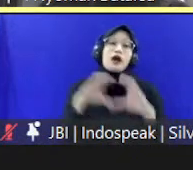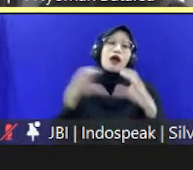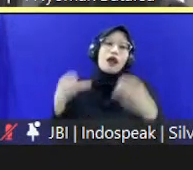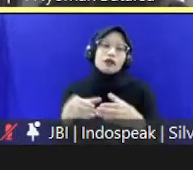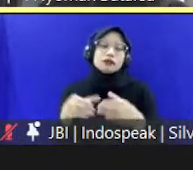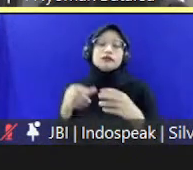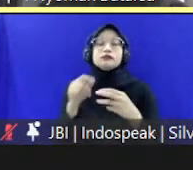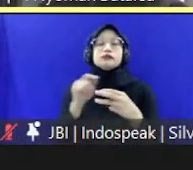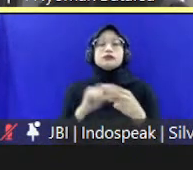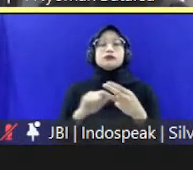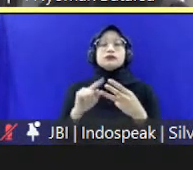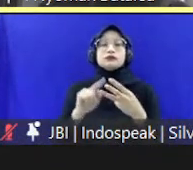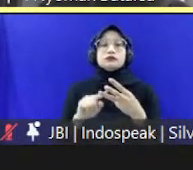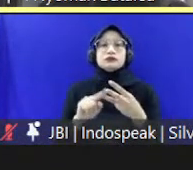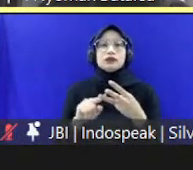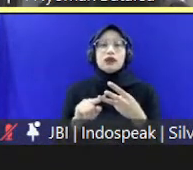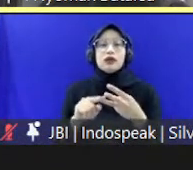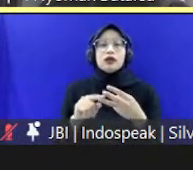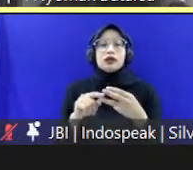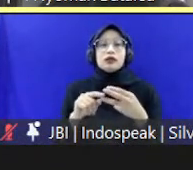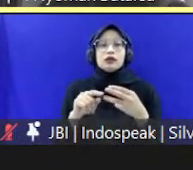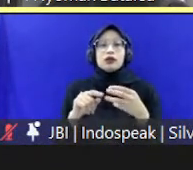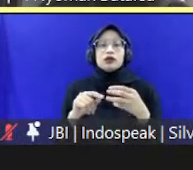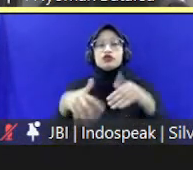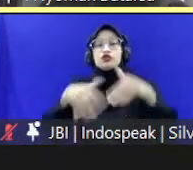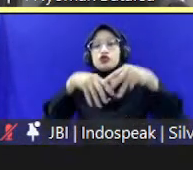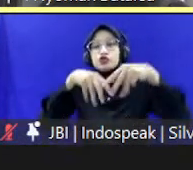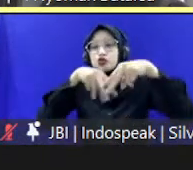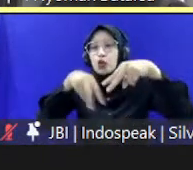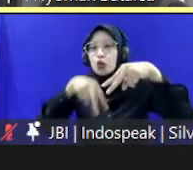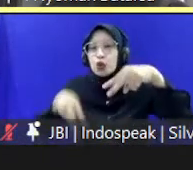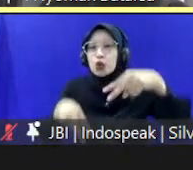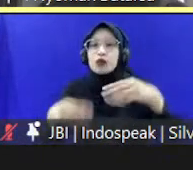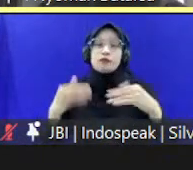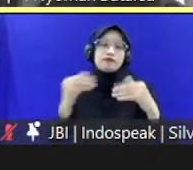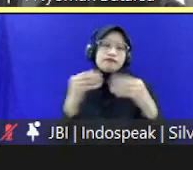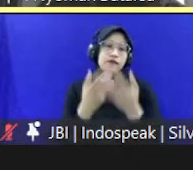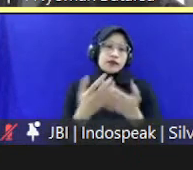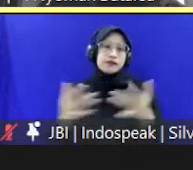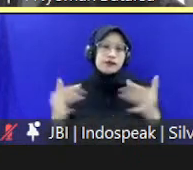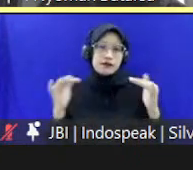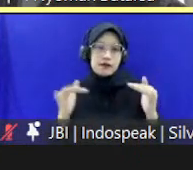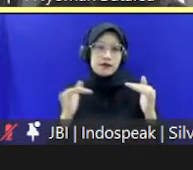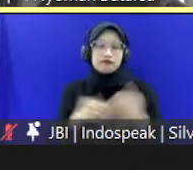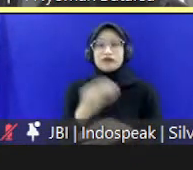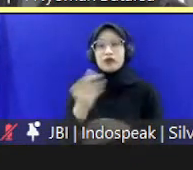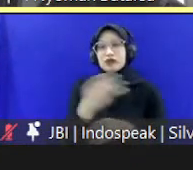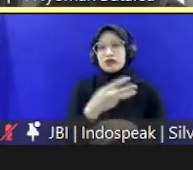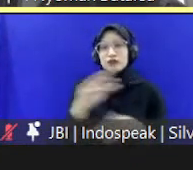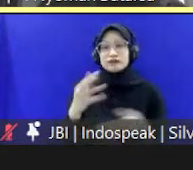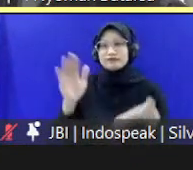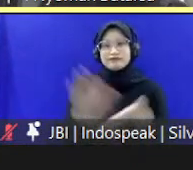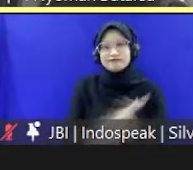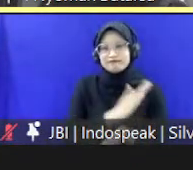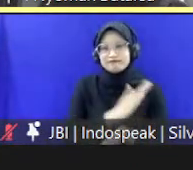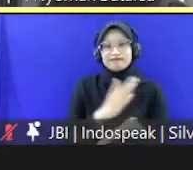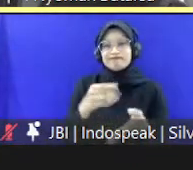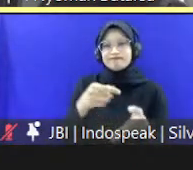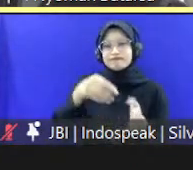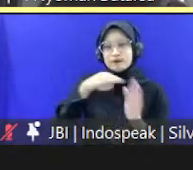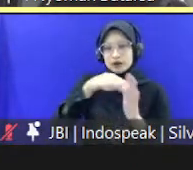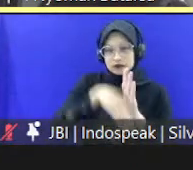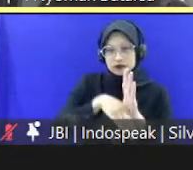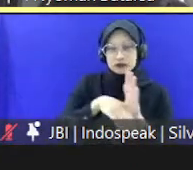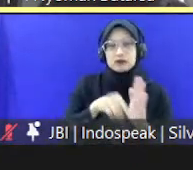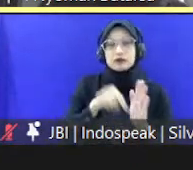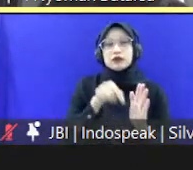in which she lived, pervasive moral and religious values, and lack of economic opportunities all increase the magnitude